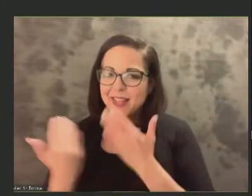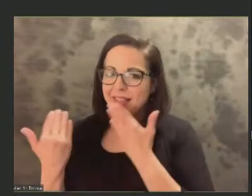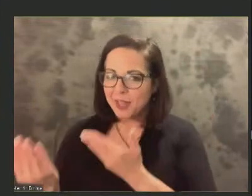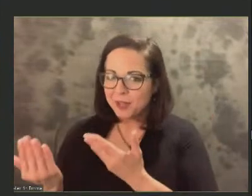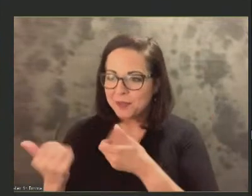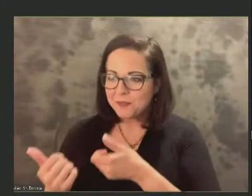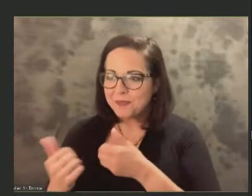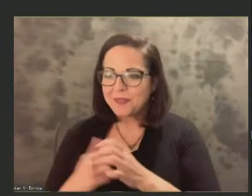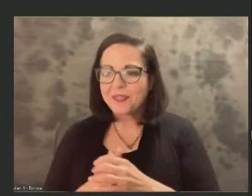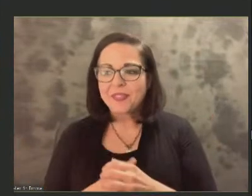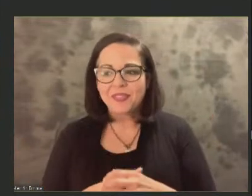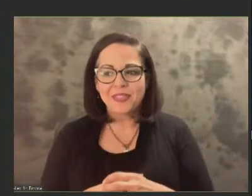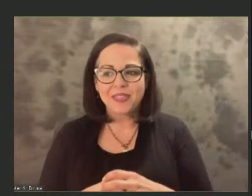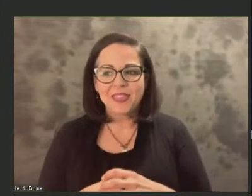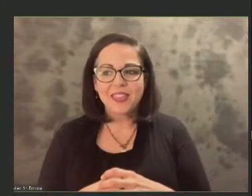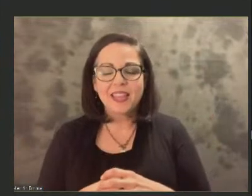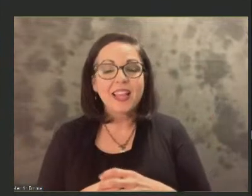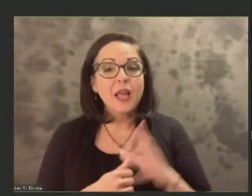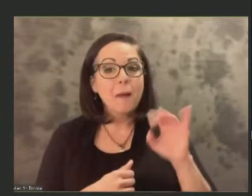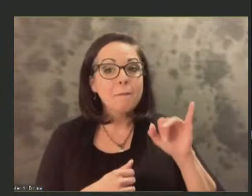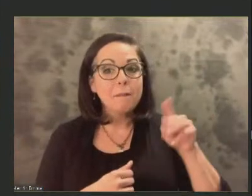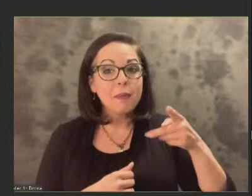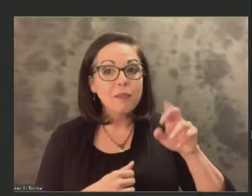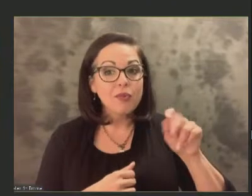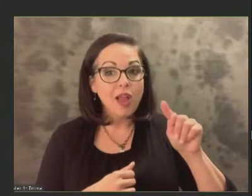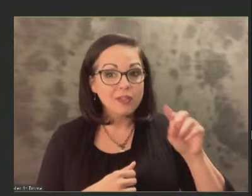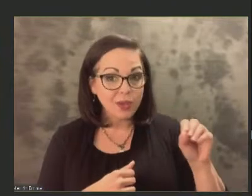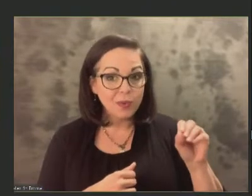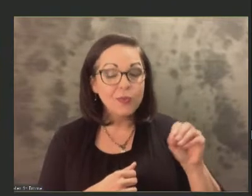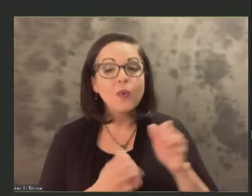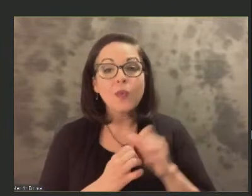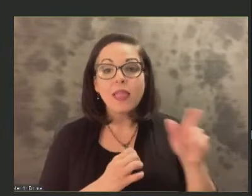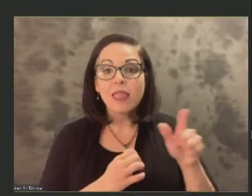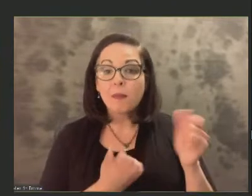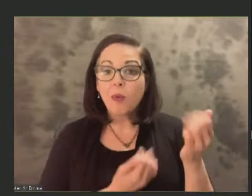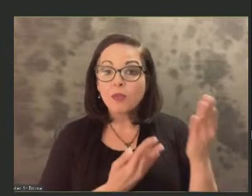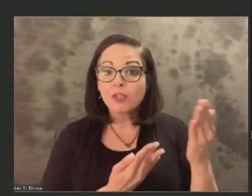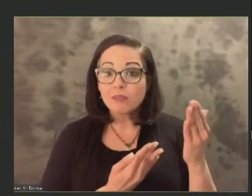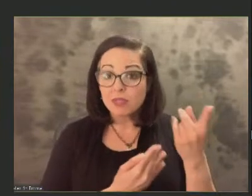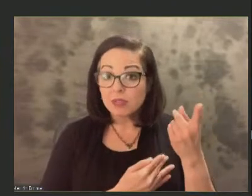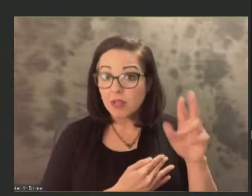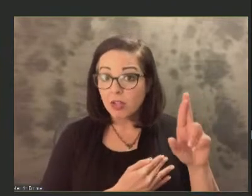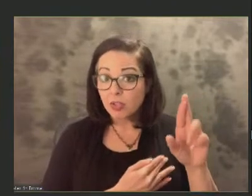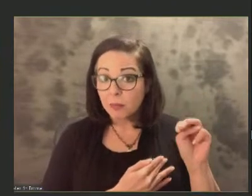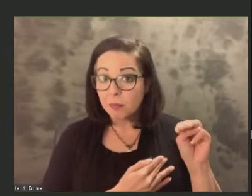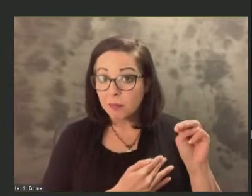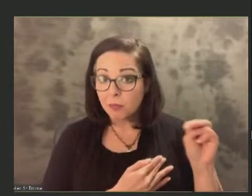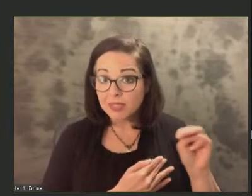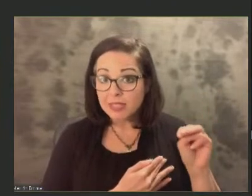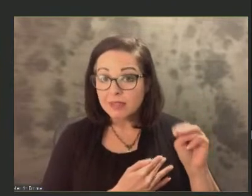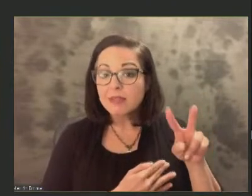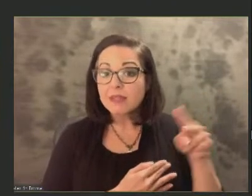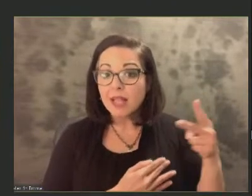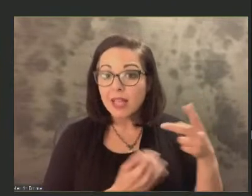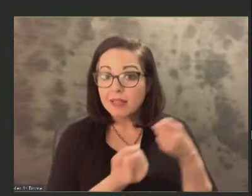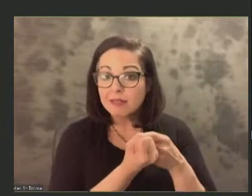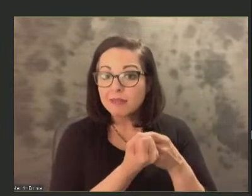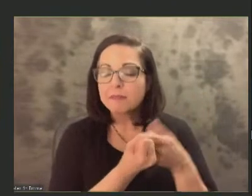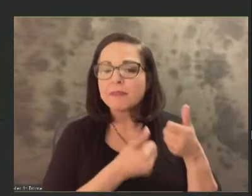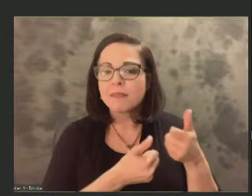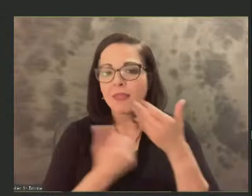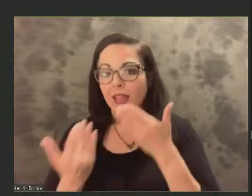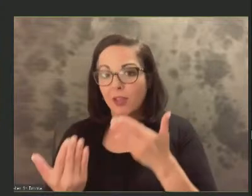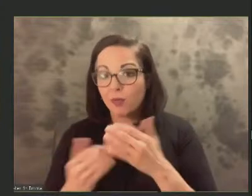you. Mr. Imperato, move the motion. Dr. Martinez, is that a second? It's a second. Thank you so